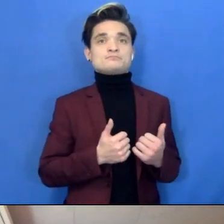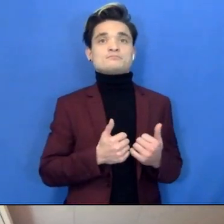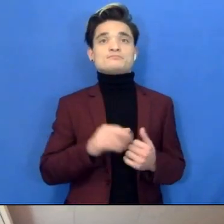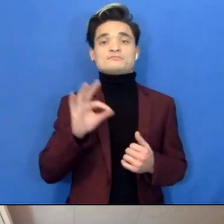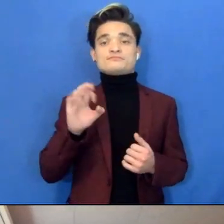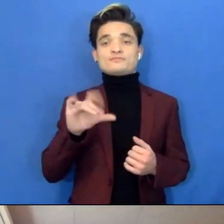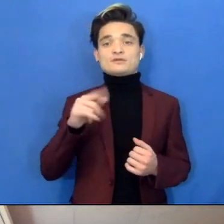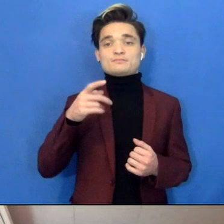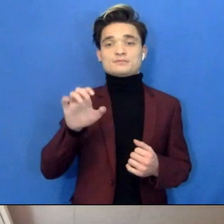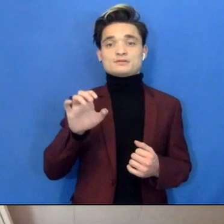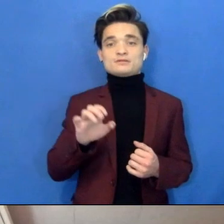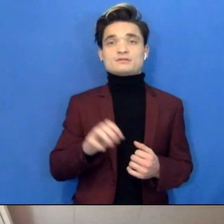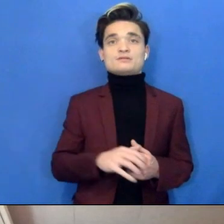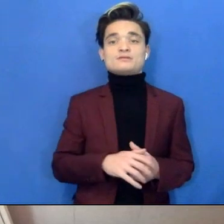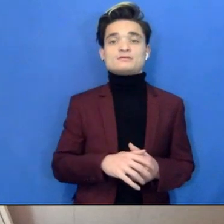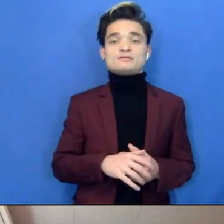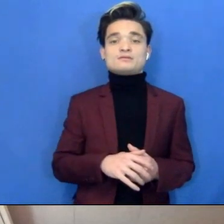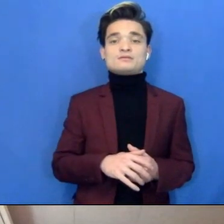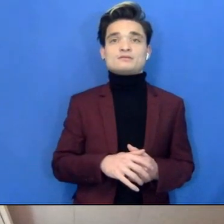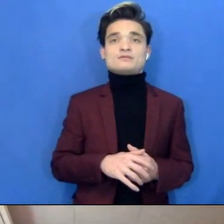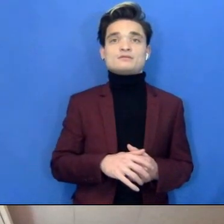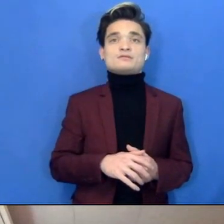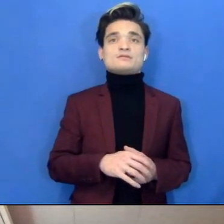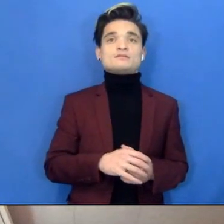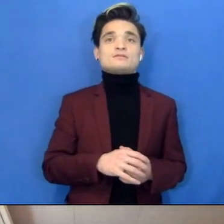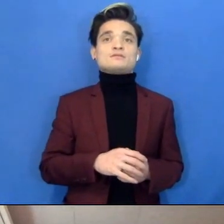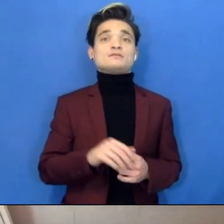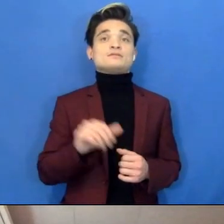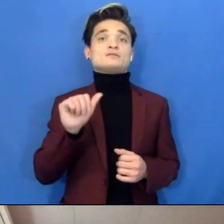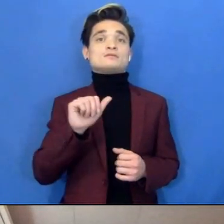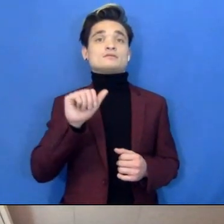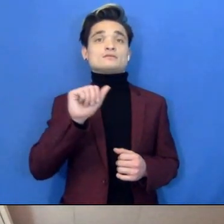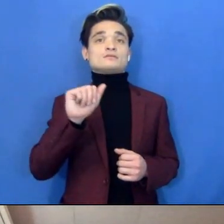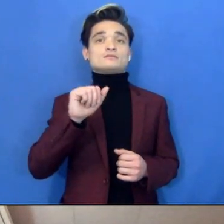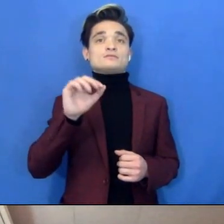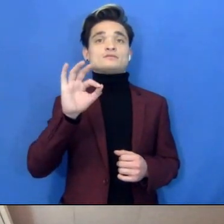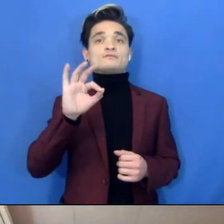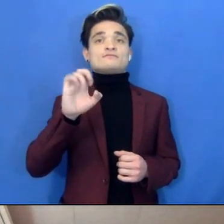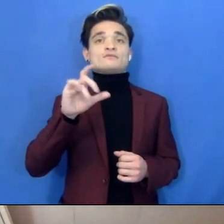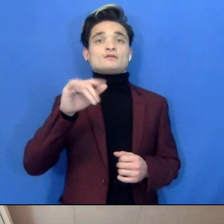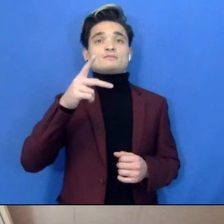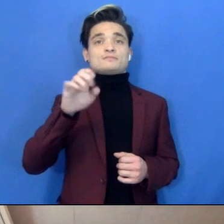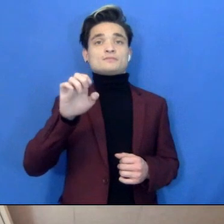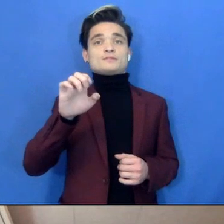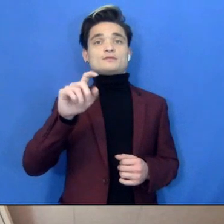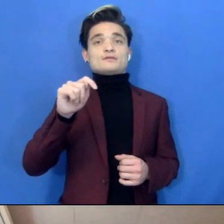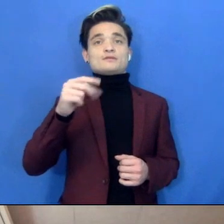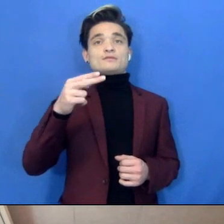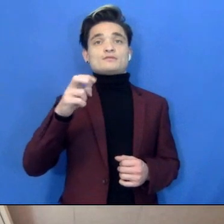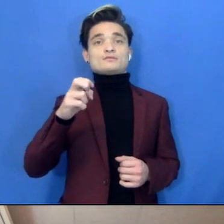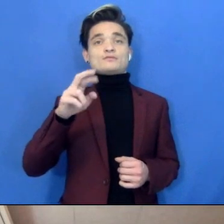On Instagram at Felipe Theater, and on Facebook under my